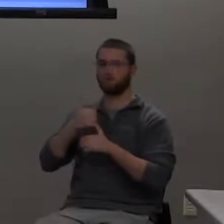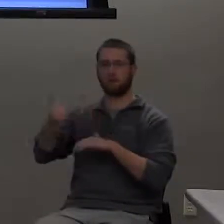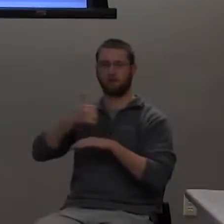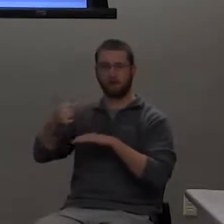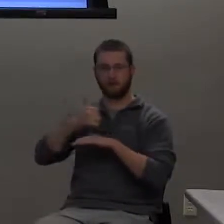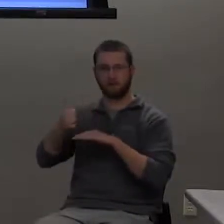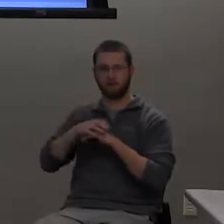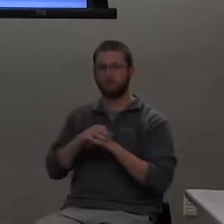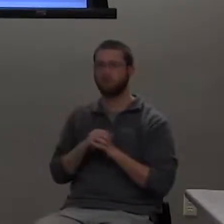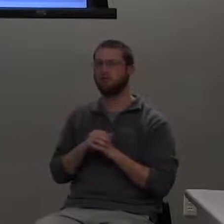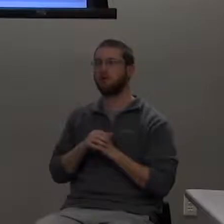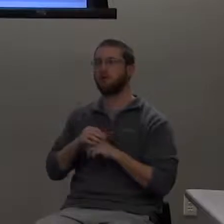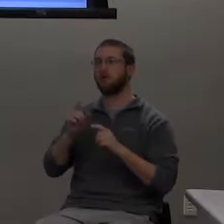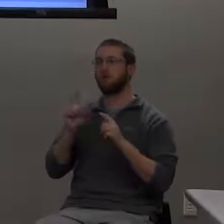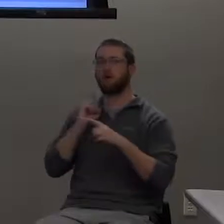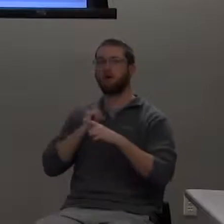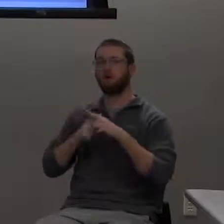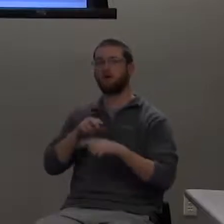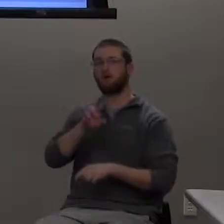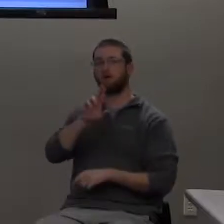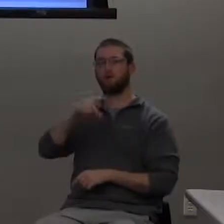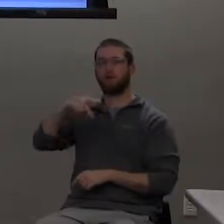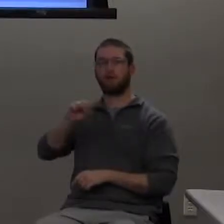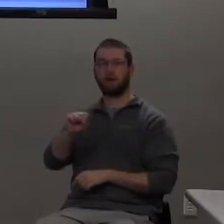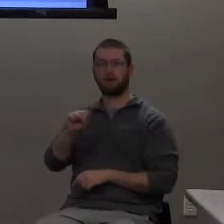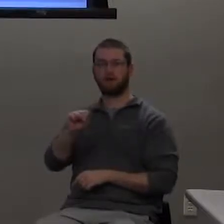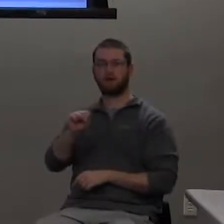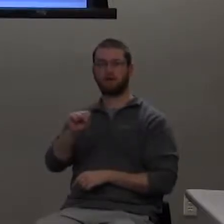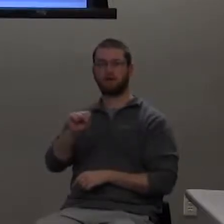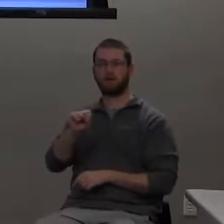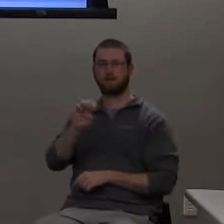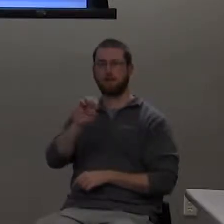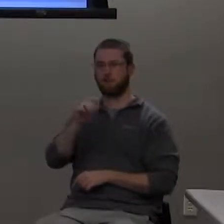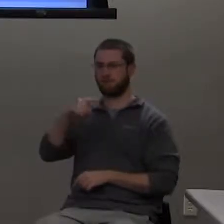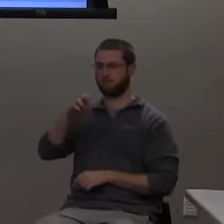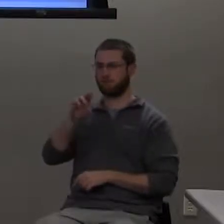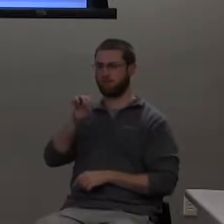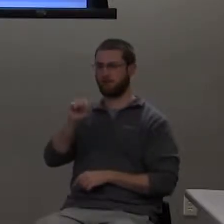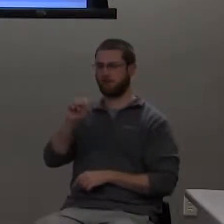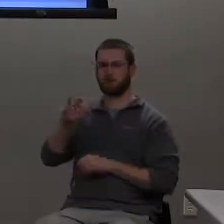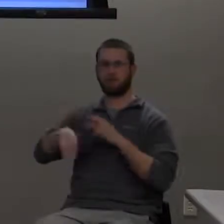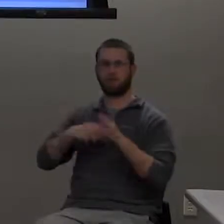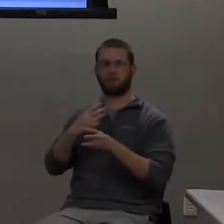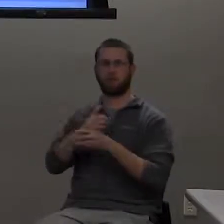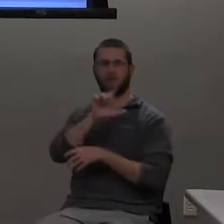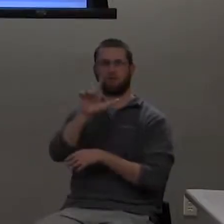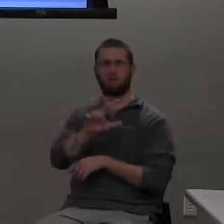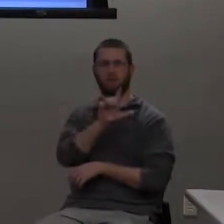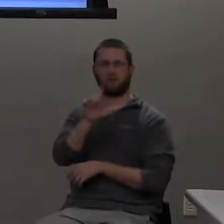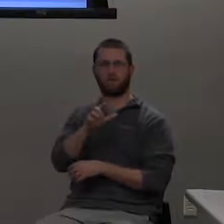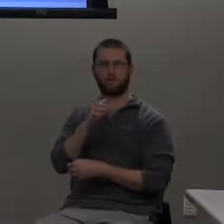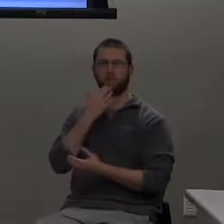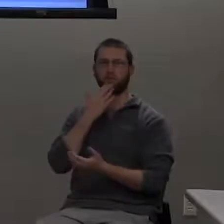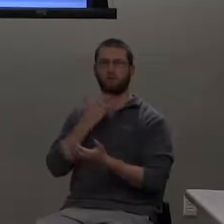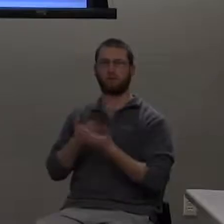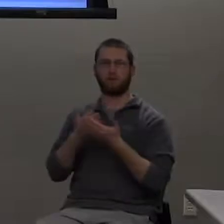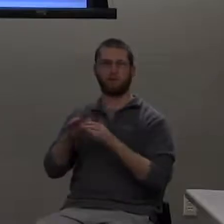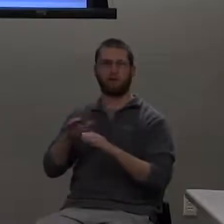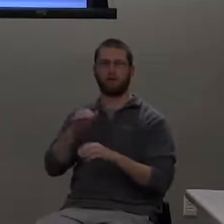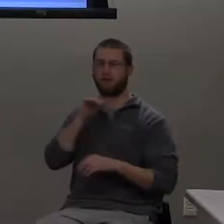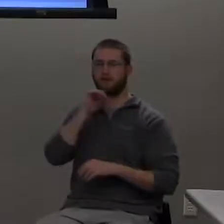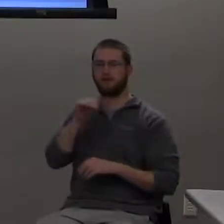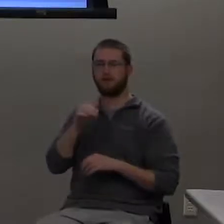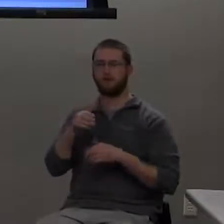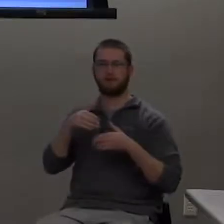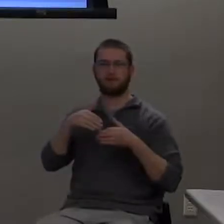measure, the UPS's Express World, or whatever they call it, over in Louisville, is a tremendous way, they're not shipping it themselves,